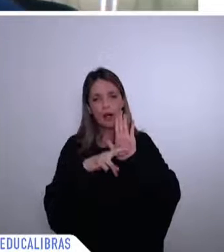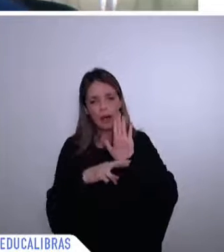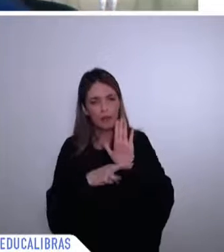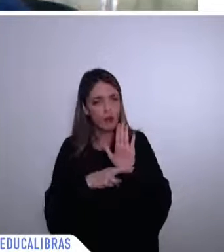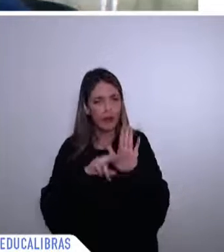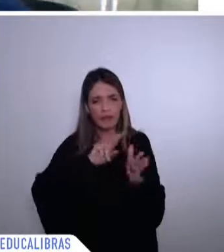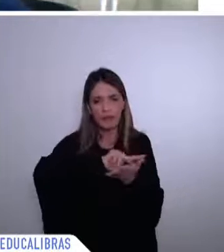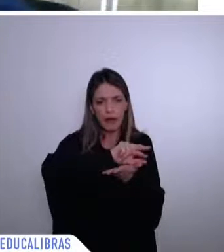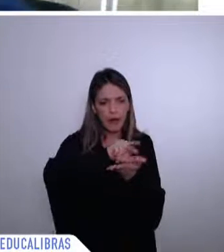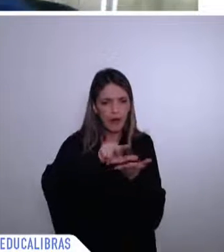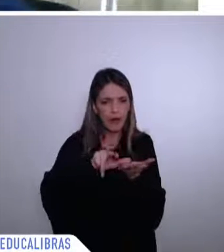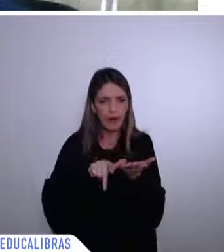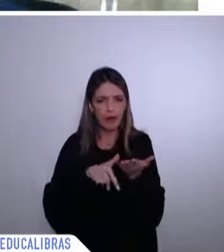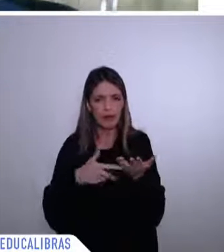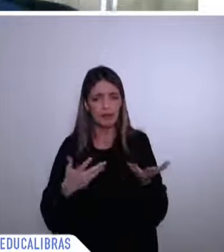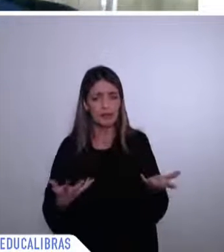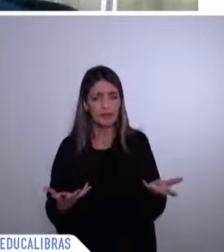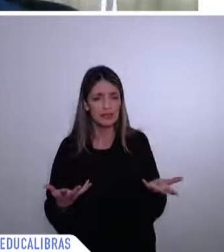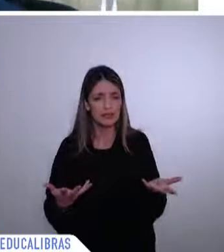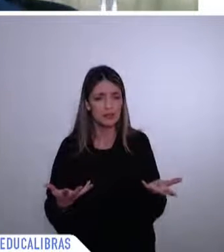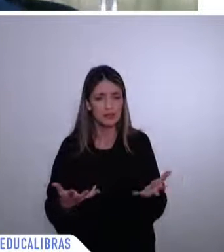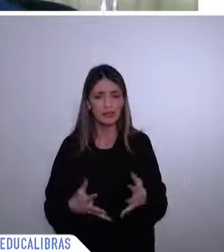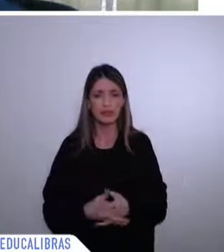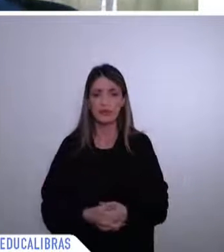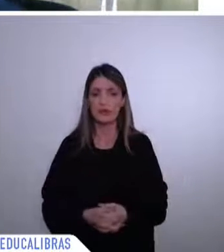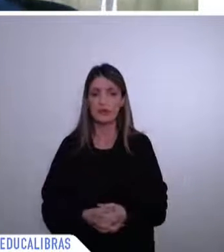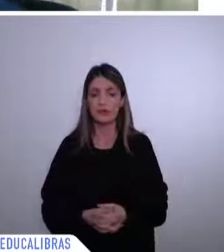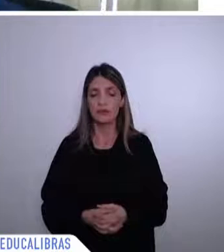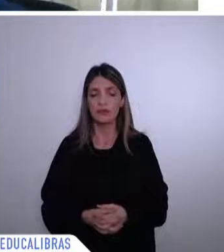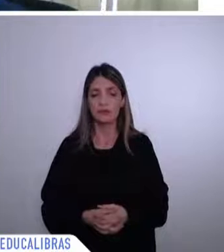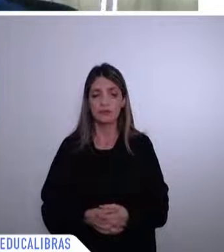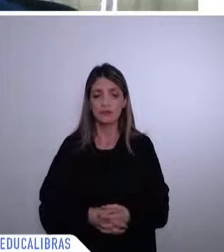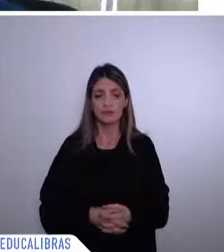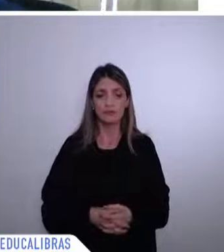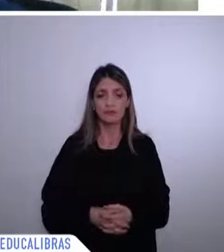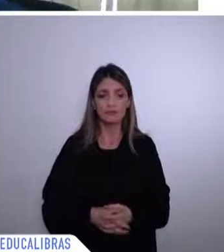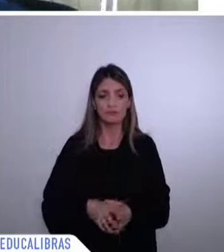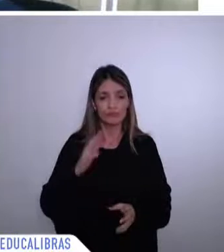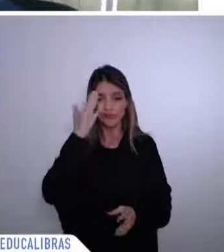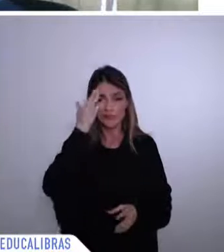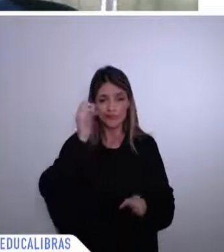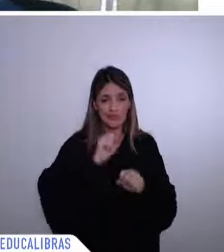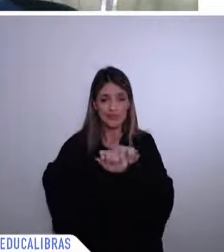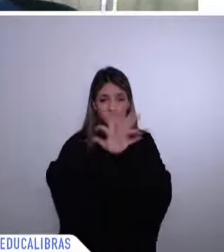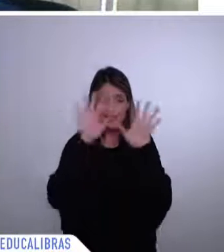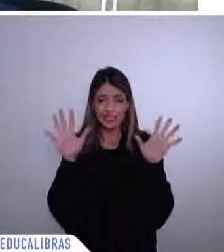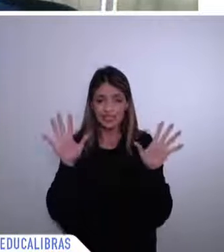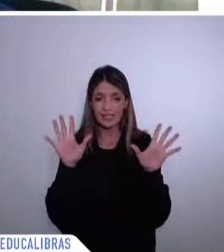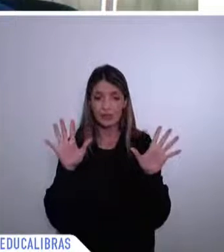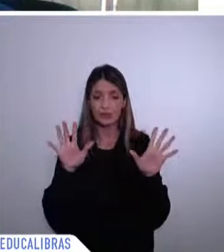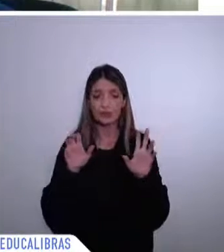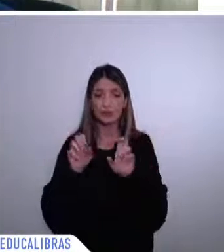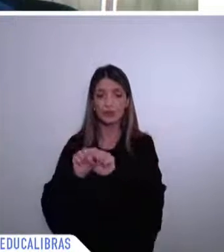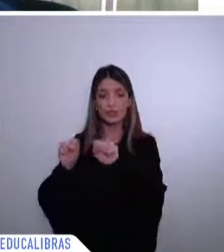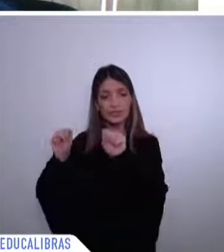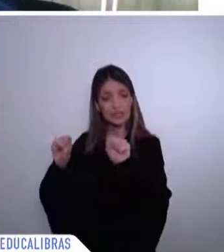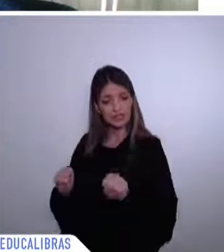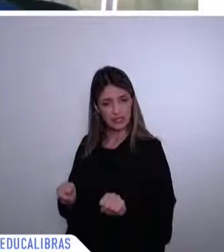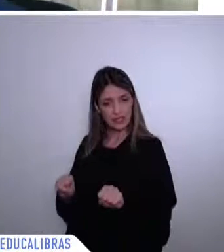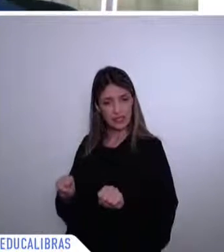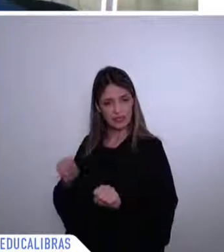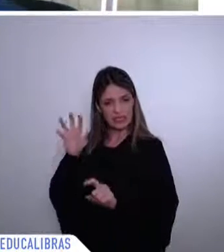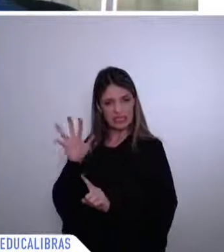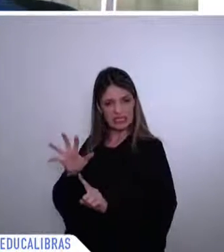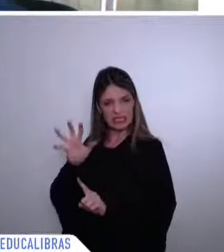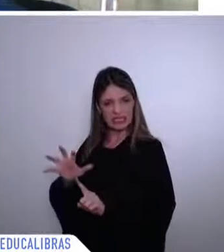has to secure rest hours, regulation of the work, and this is to be done